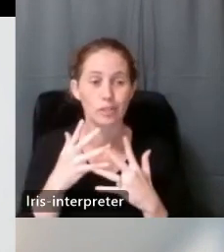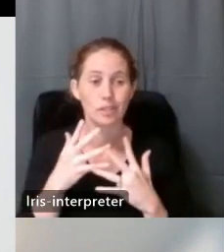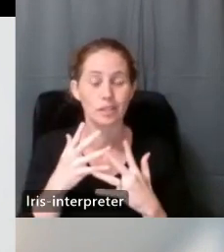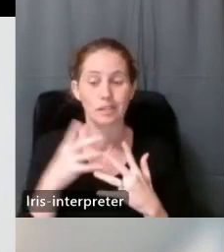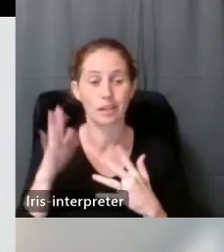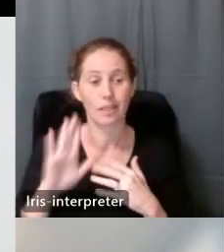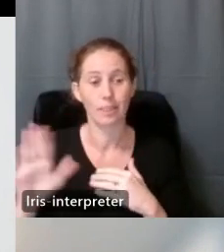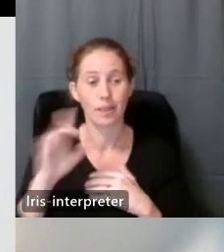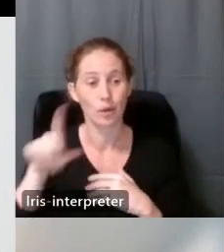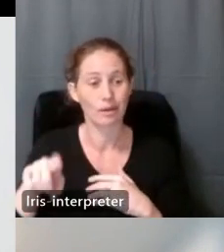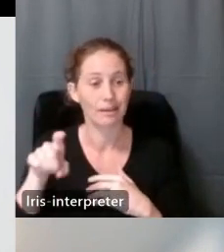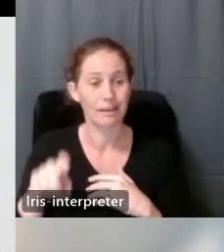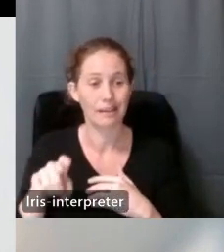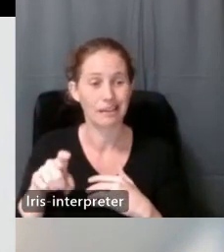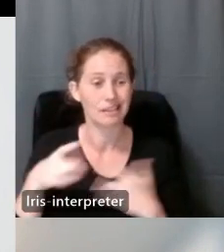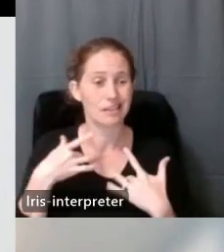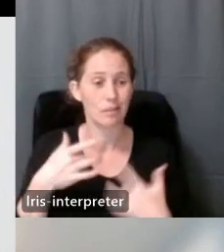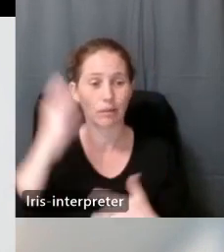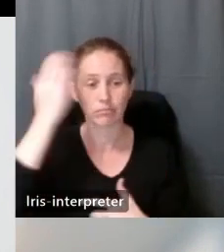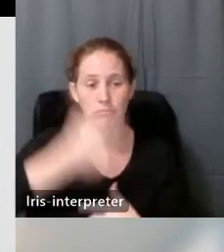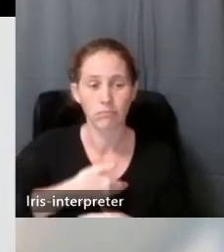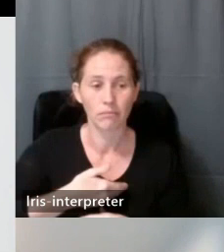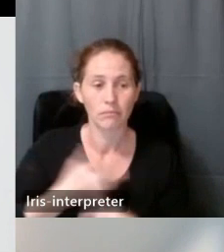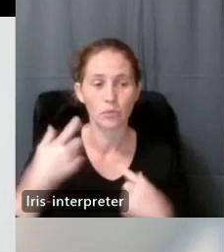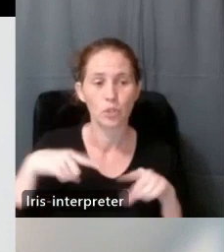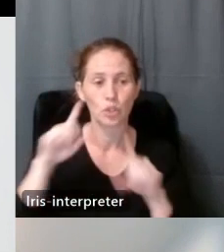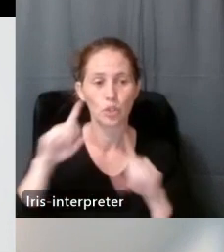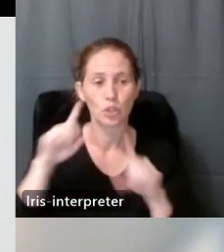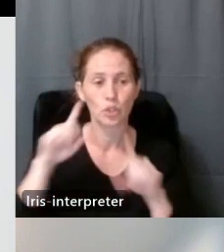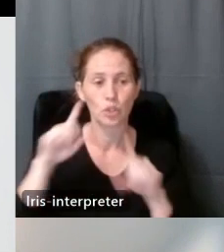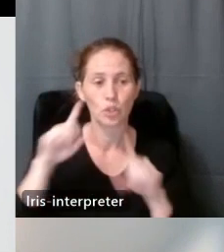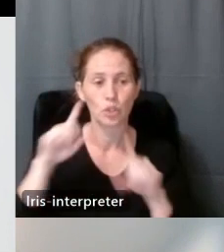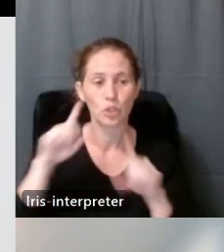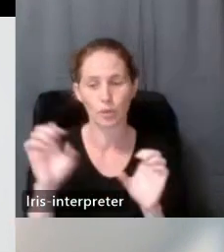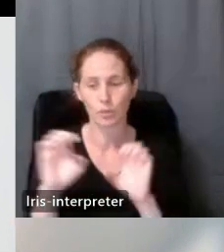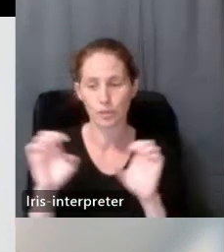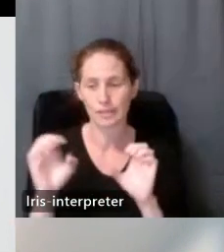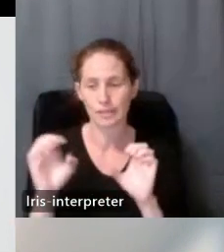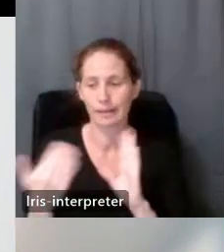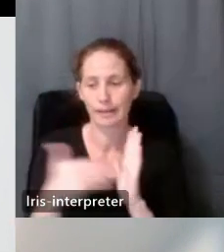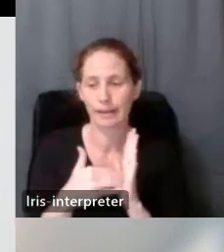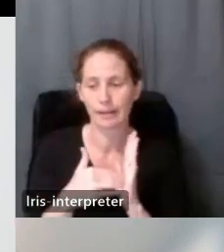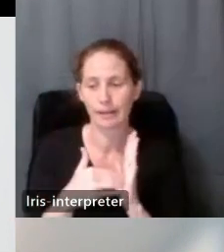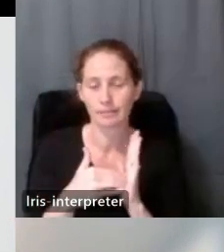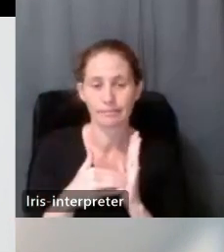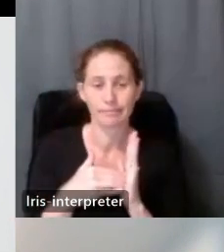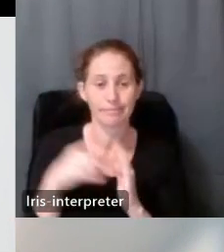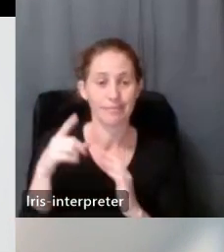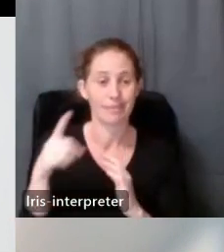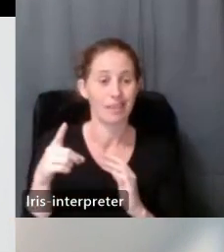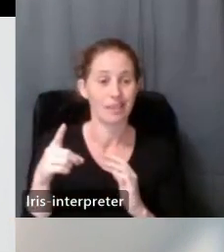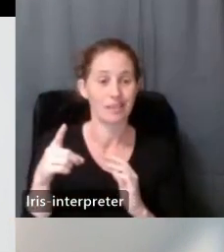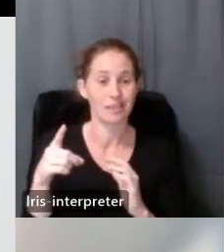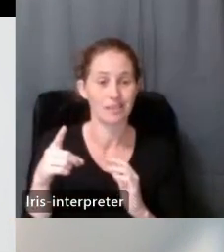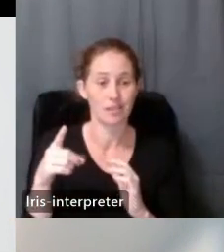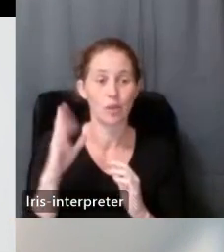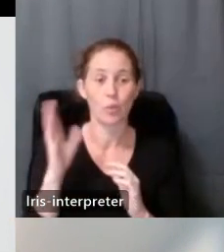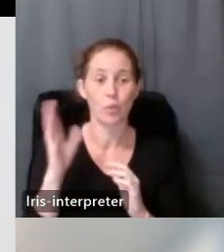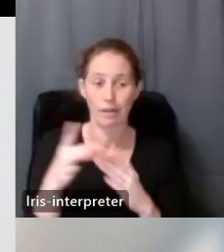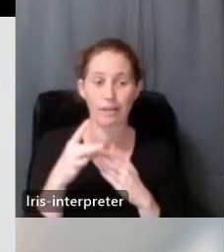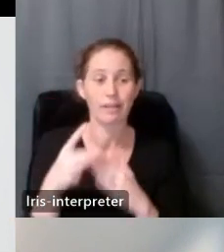their needs are often overlooked in emergency planning. And again, this will lead